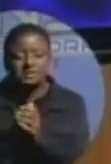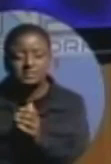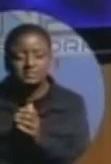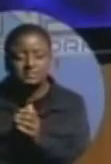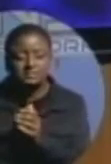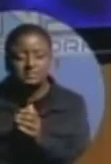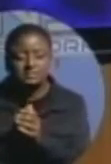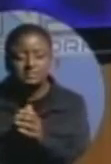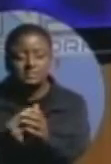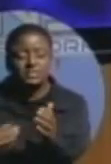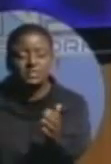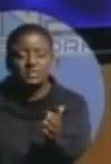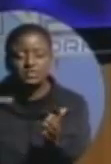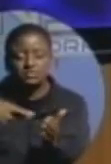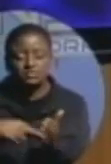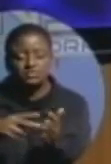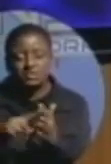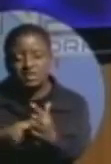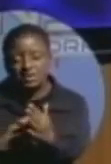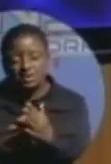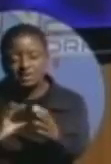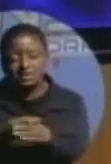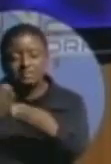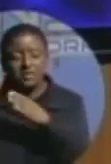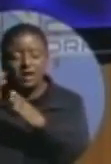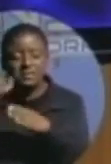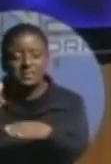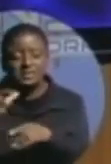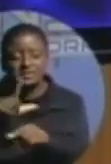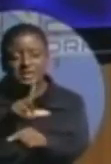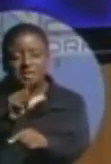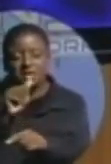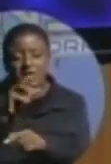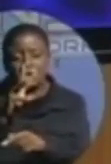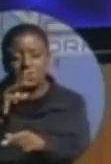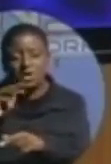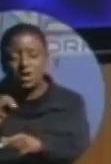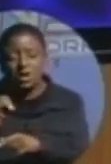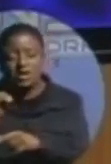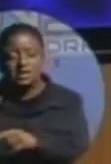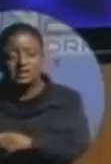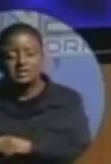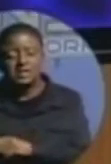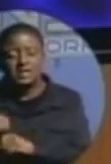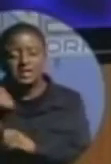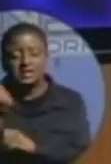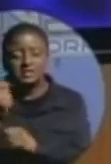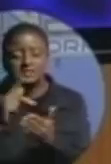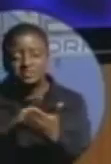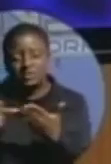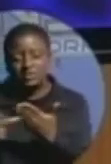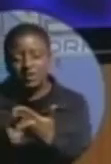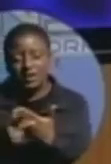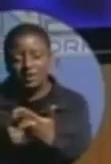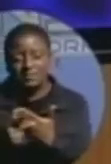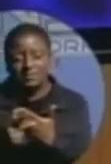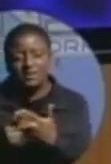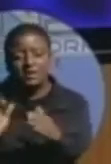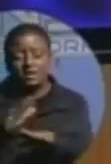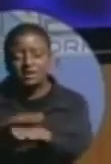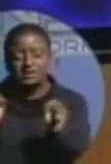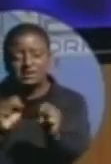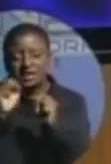Well, the relaunch of the Bahamas Lawn Tennis Association's Play and Stay program was a big hit on Saturday past in Rawson Square, and it showed